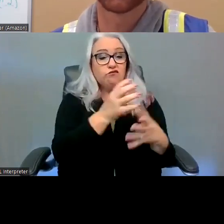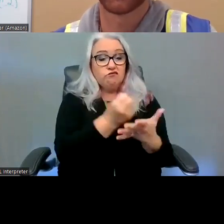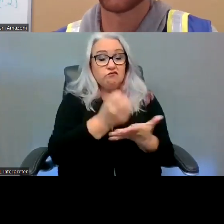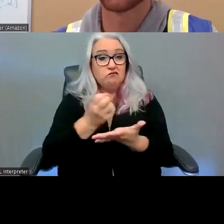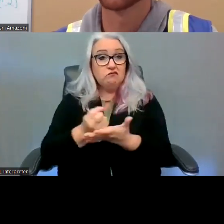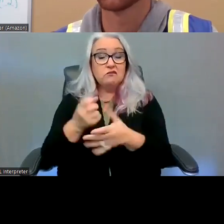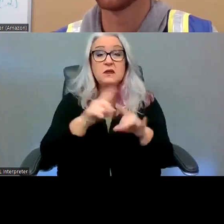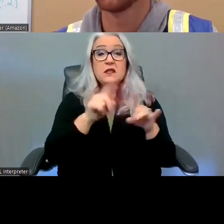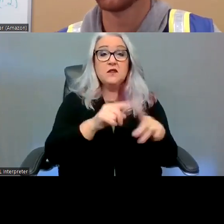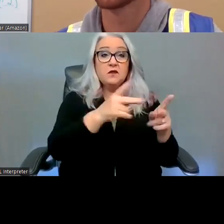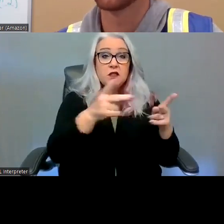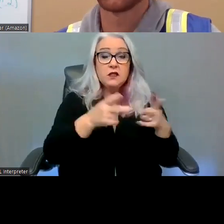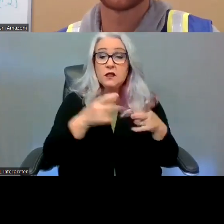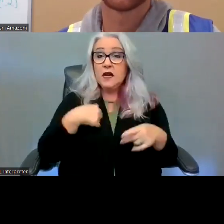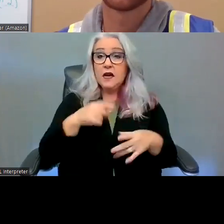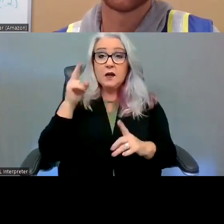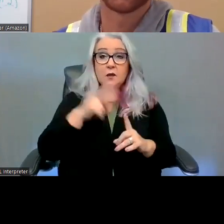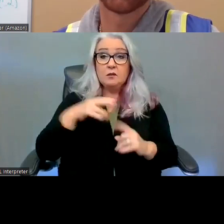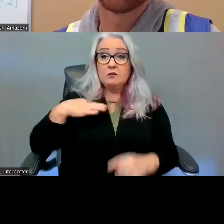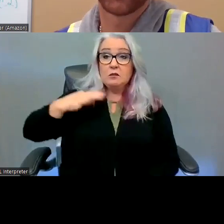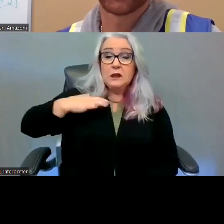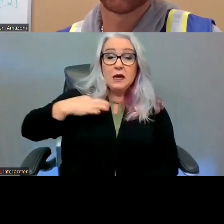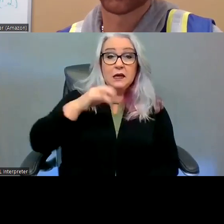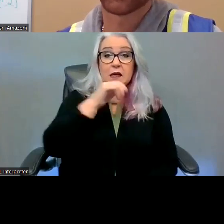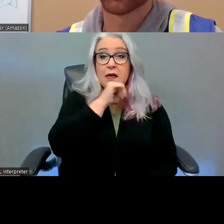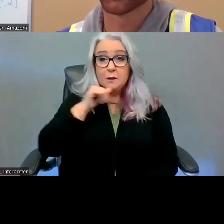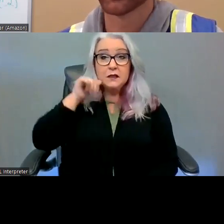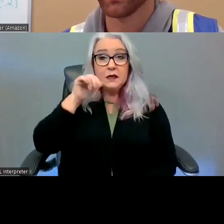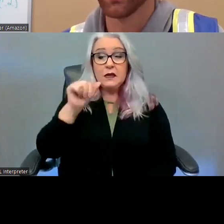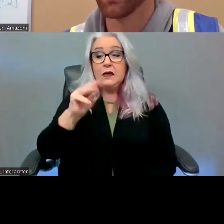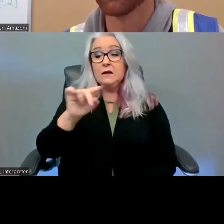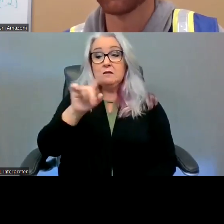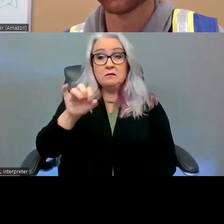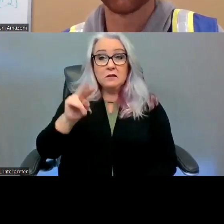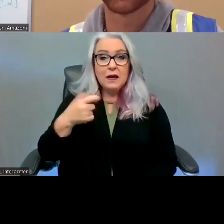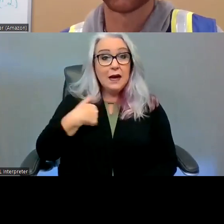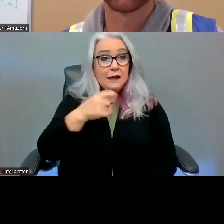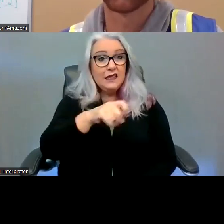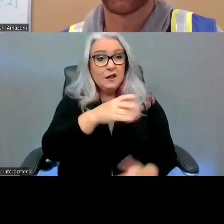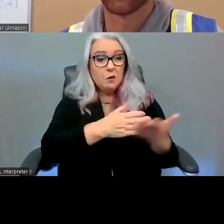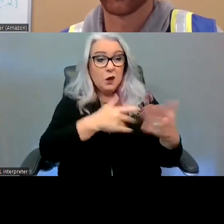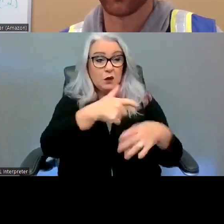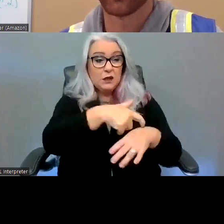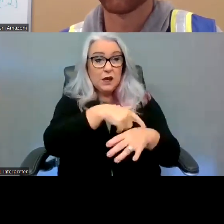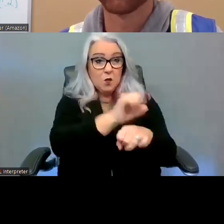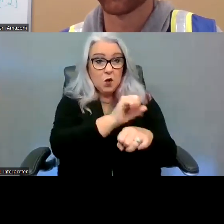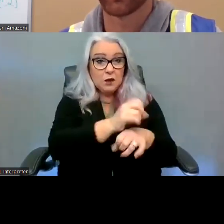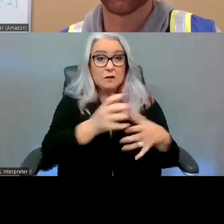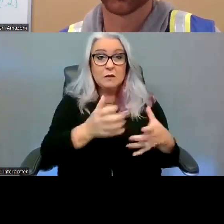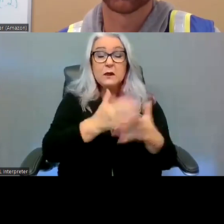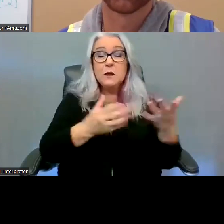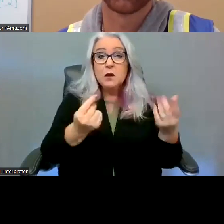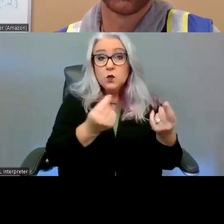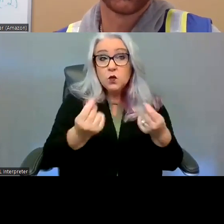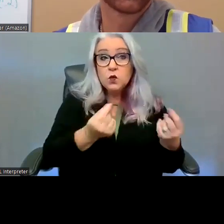actually just applied at Amazon, said, hey, I need part-time work, something to do while